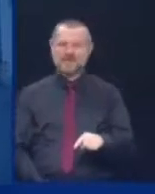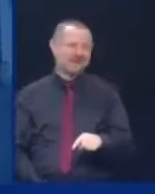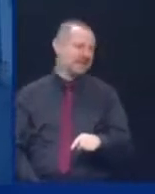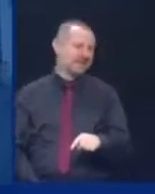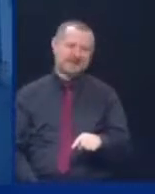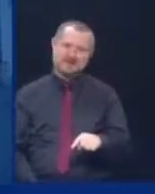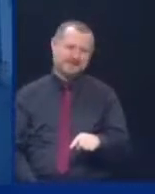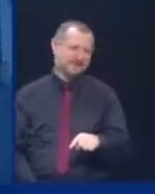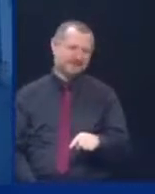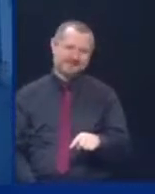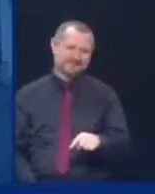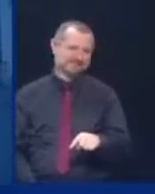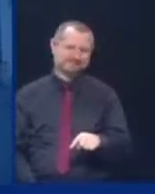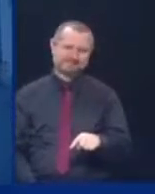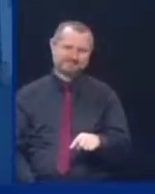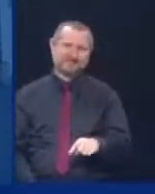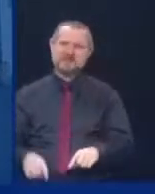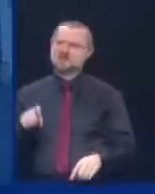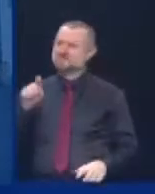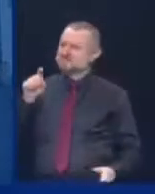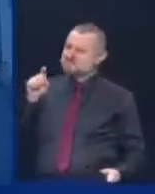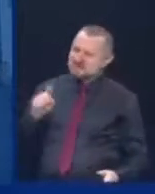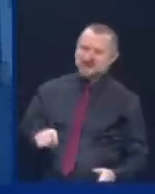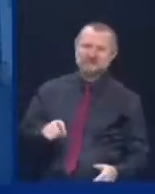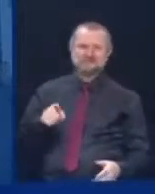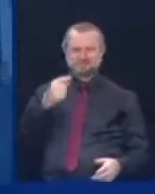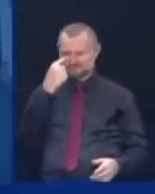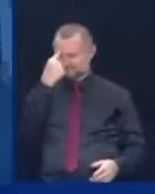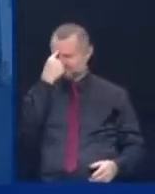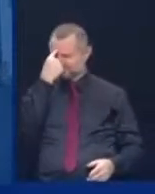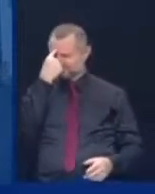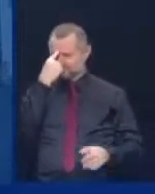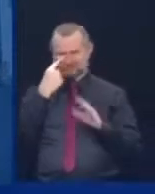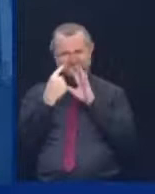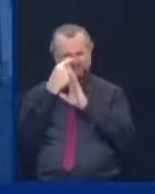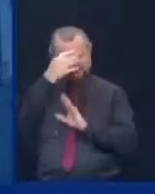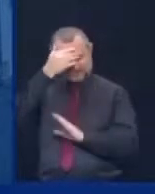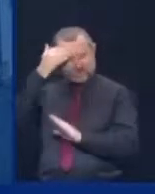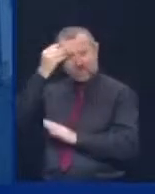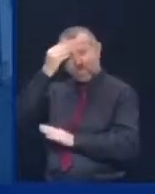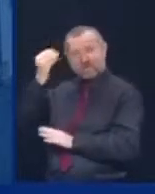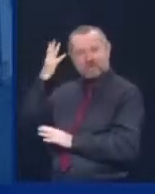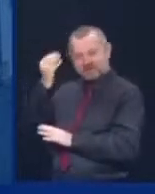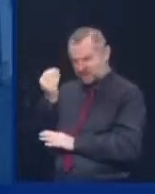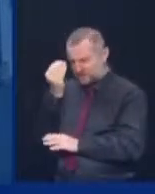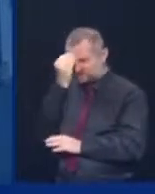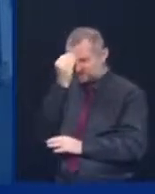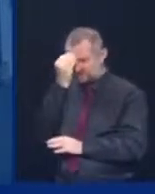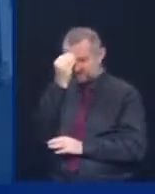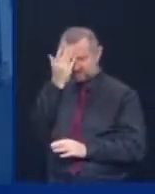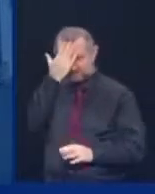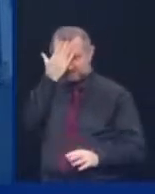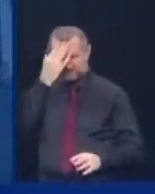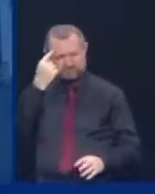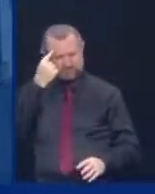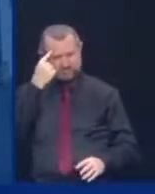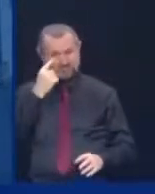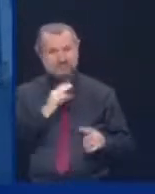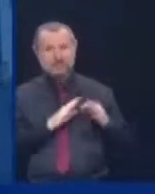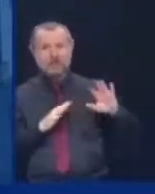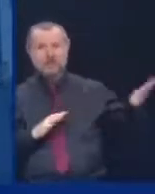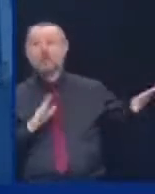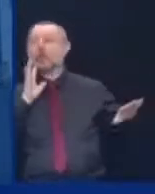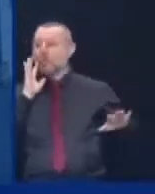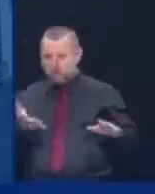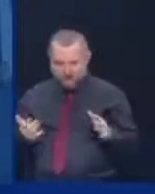And we have to remember that, because if we're not careful, we will go back there. Do you remember